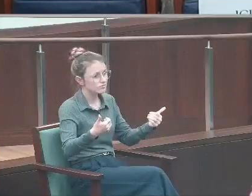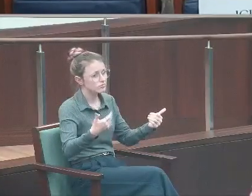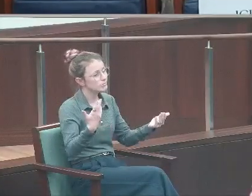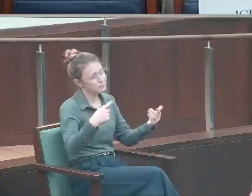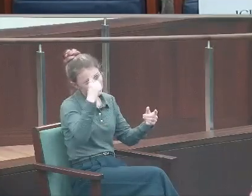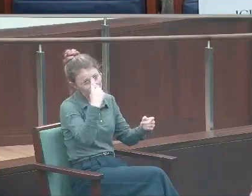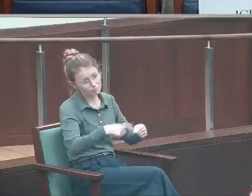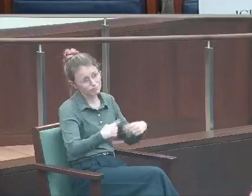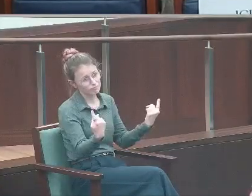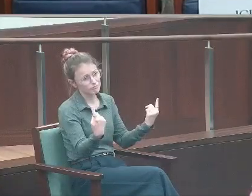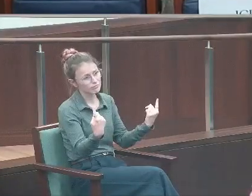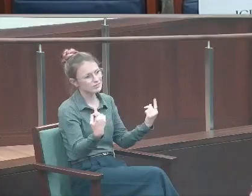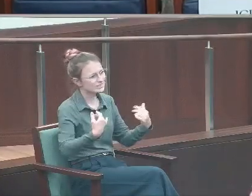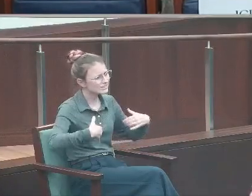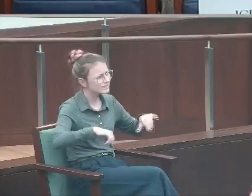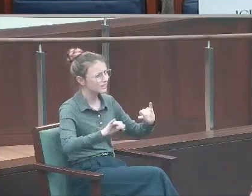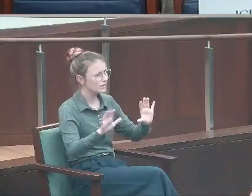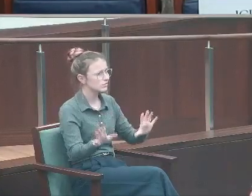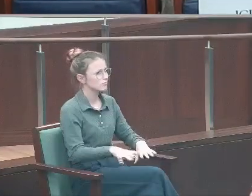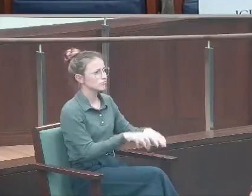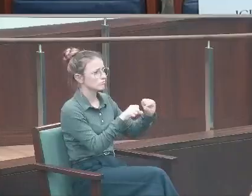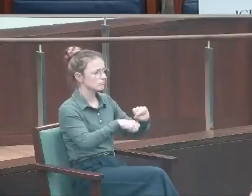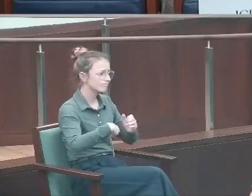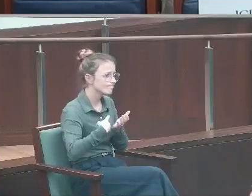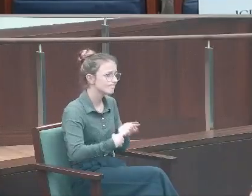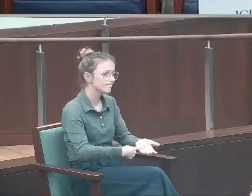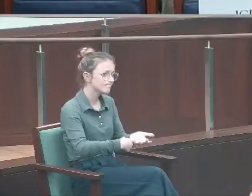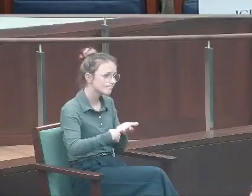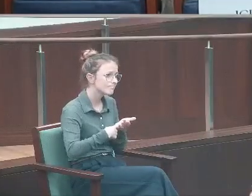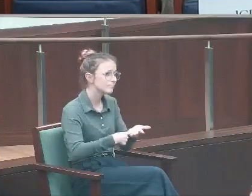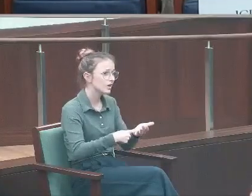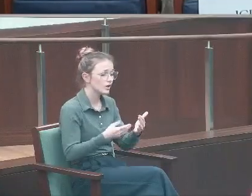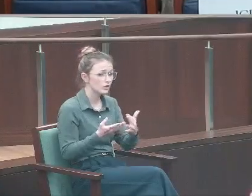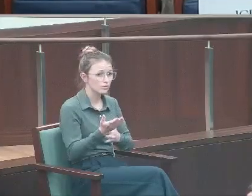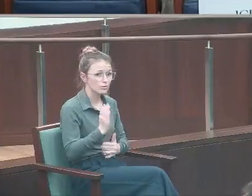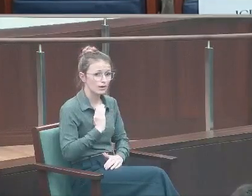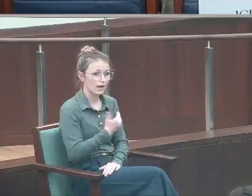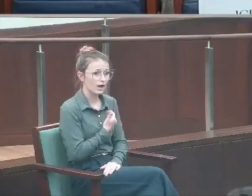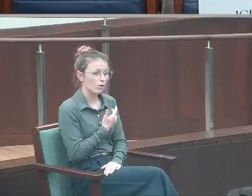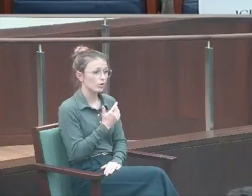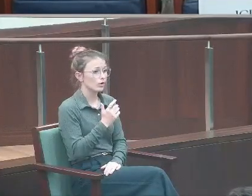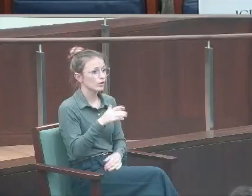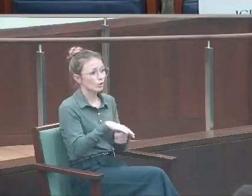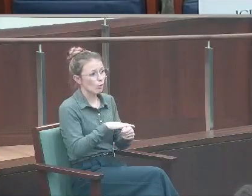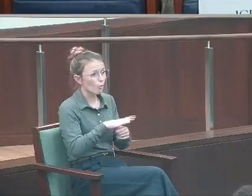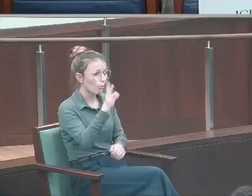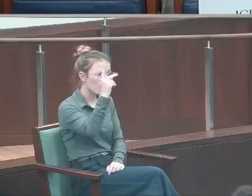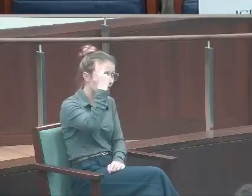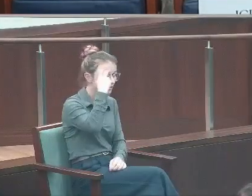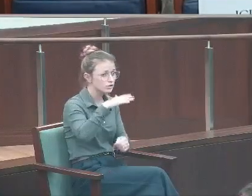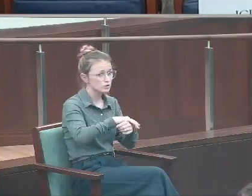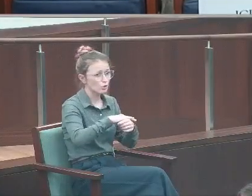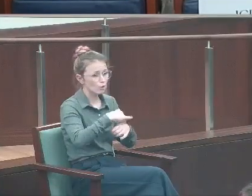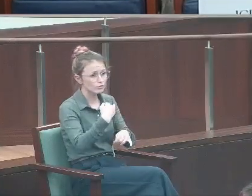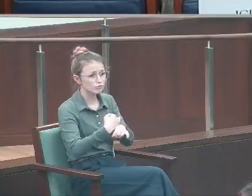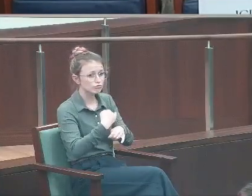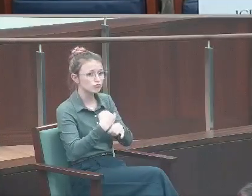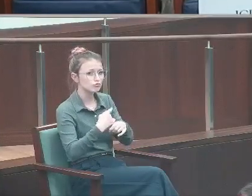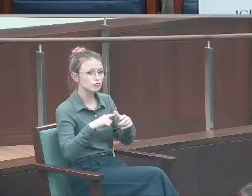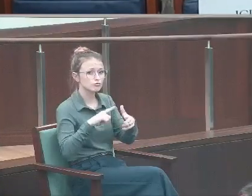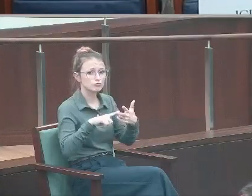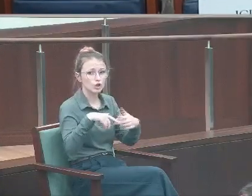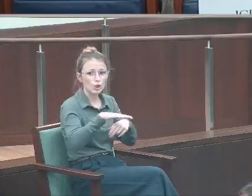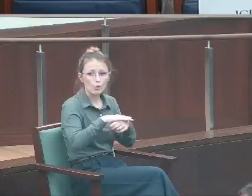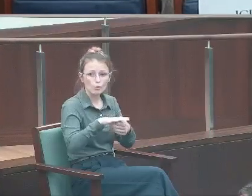means having those hard conversations, whether it's through our local politics, our local institutions, on this local school